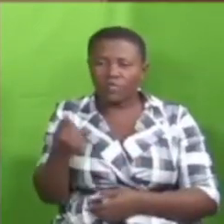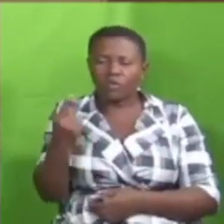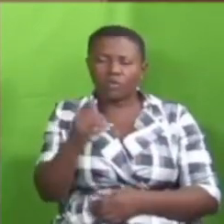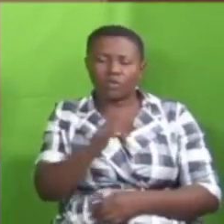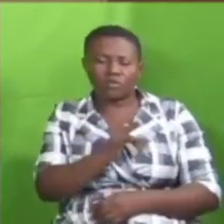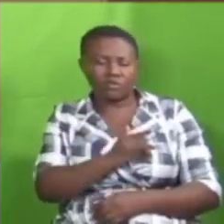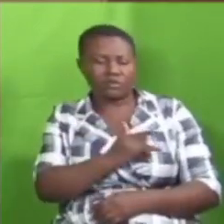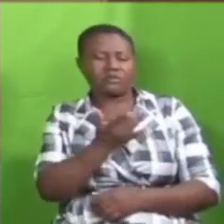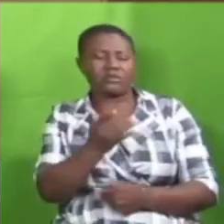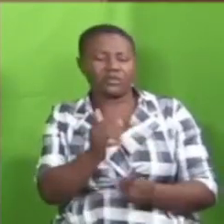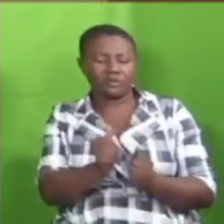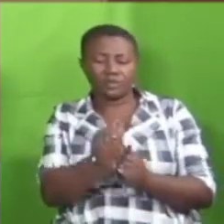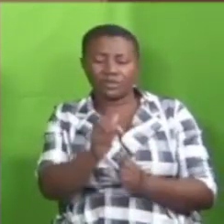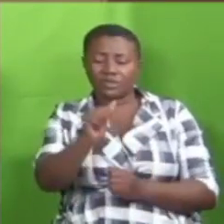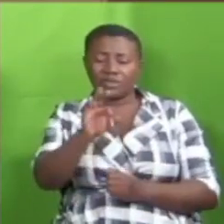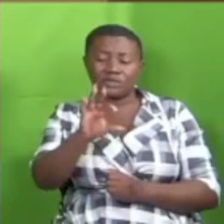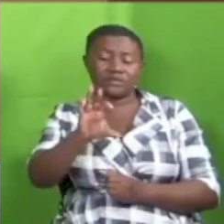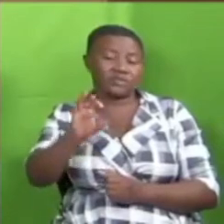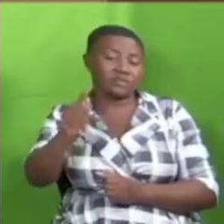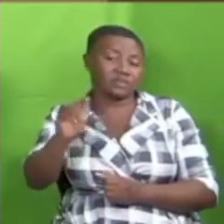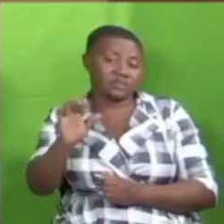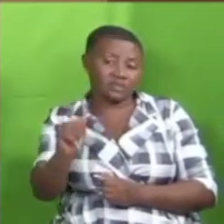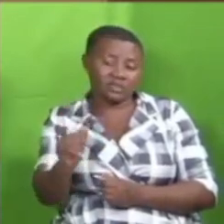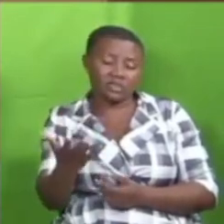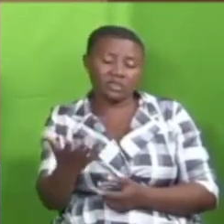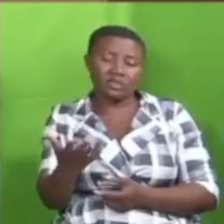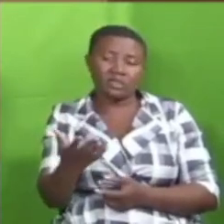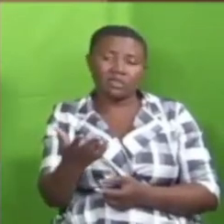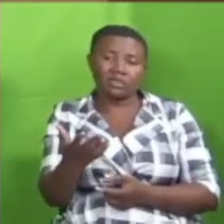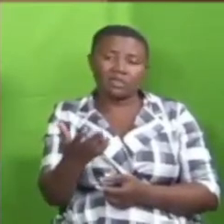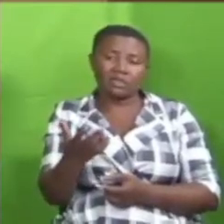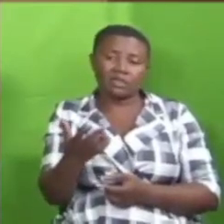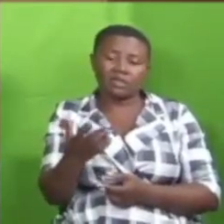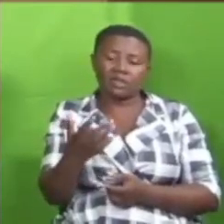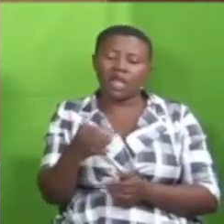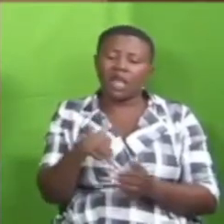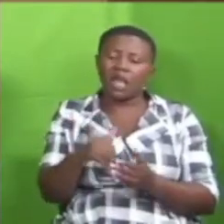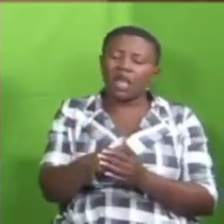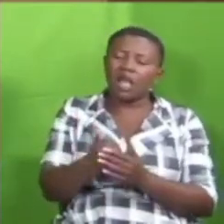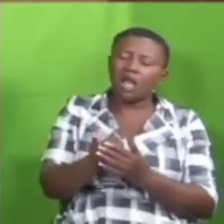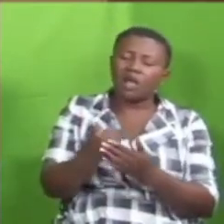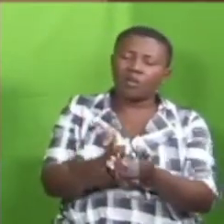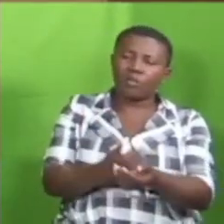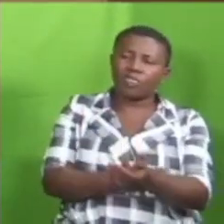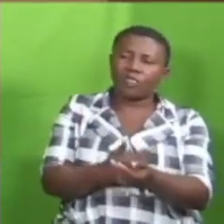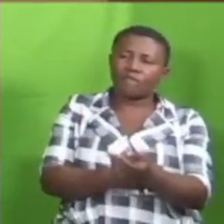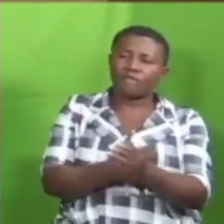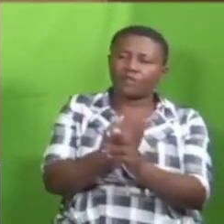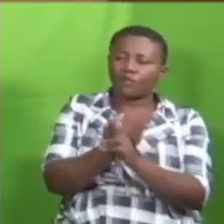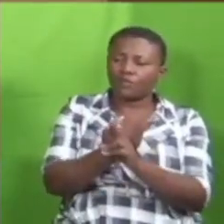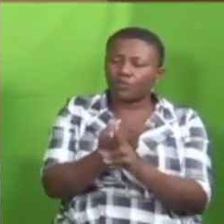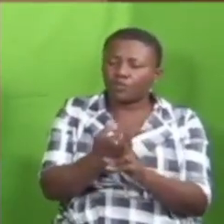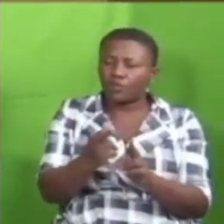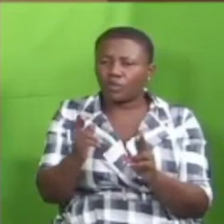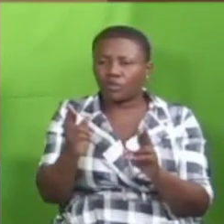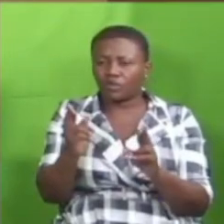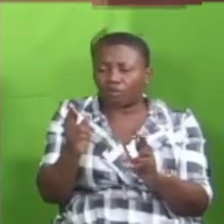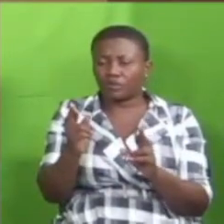African Continental Free Trade and how passionate he was about how Ghana would be prepared to take advantage of